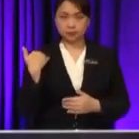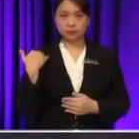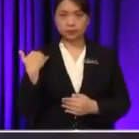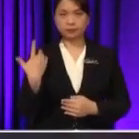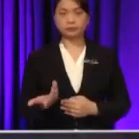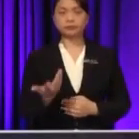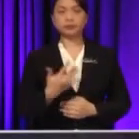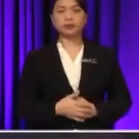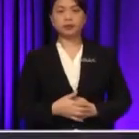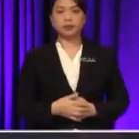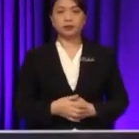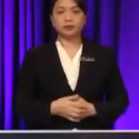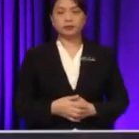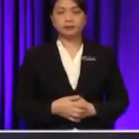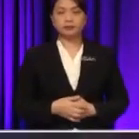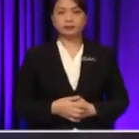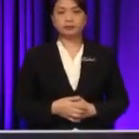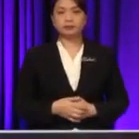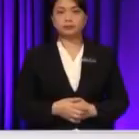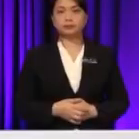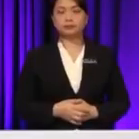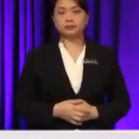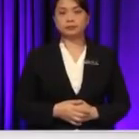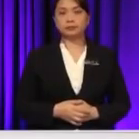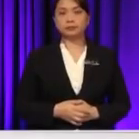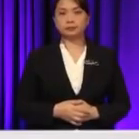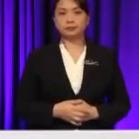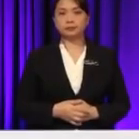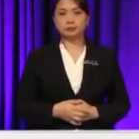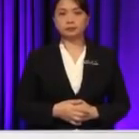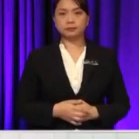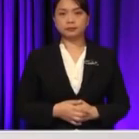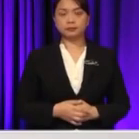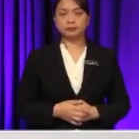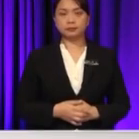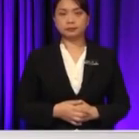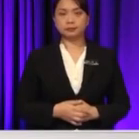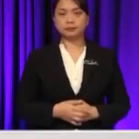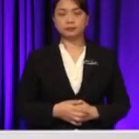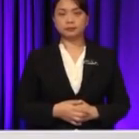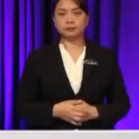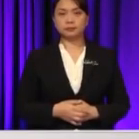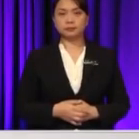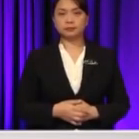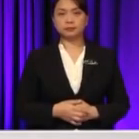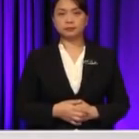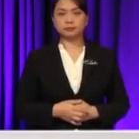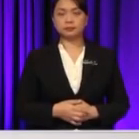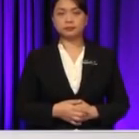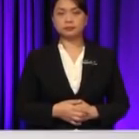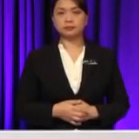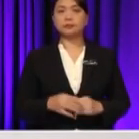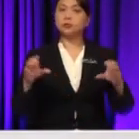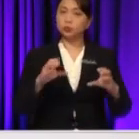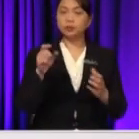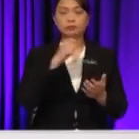Can I have a volunteer? Can I ask Tasnim? Tasnim, what do you think? Does the writer compare face-to-face conversation with other forms of